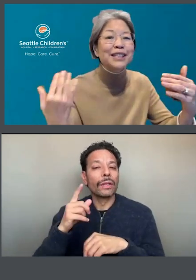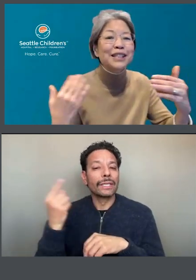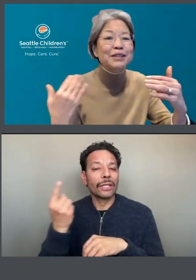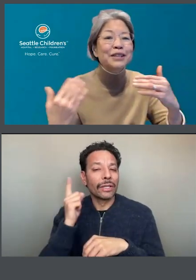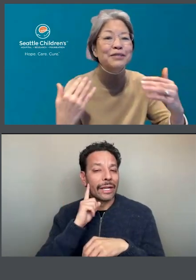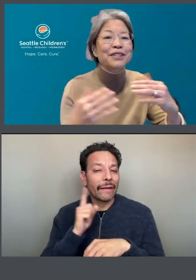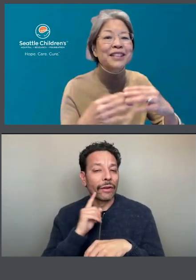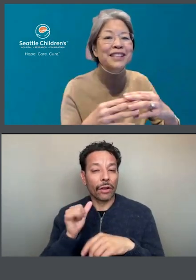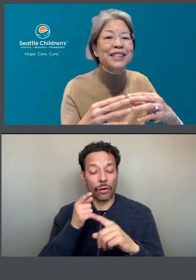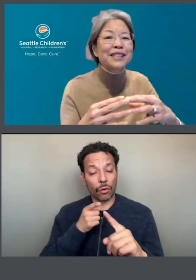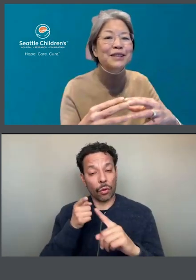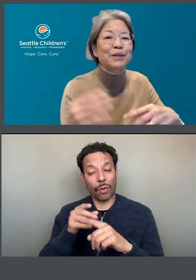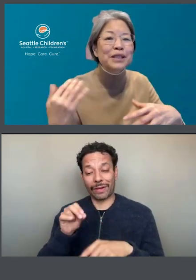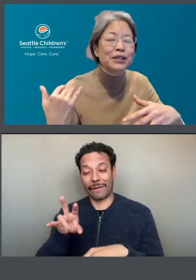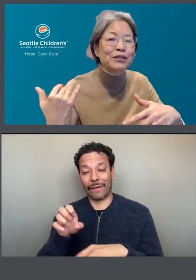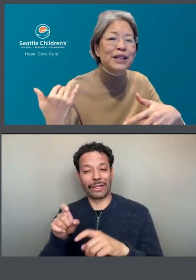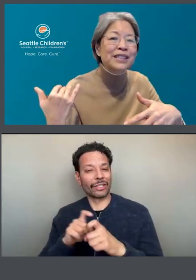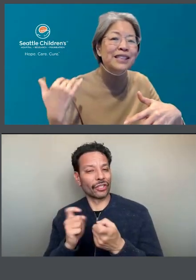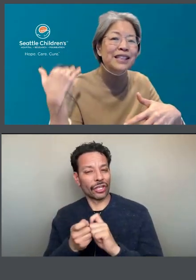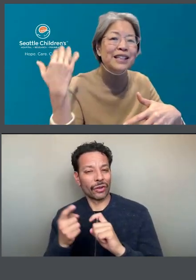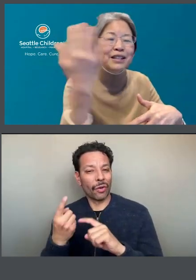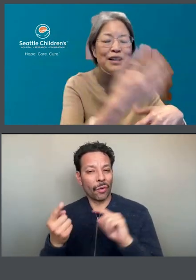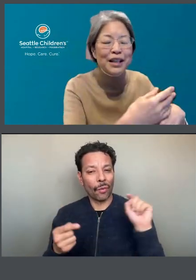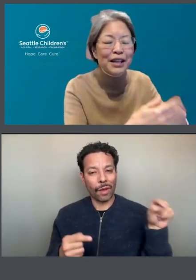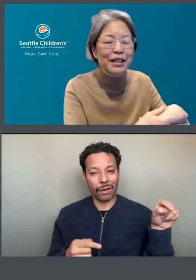changes in those different conditions. One is